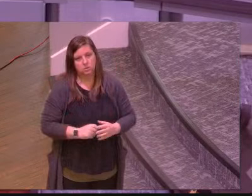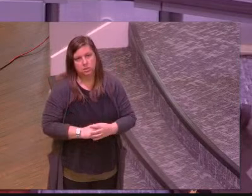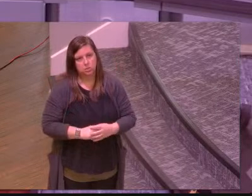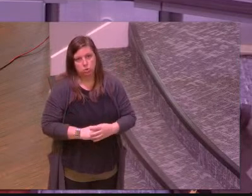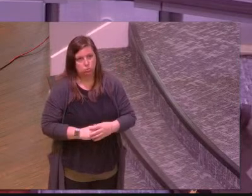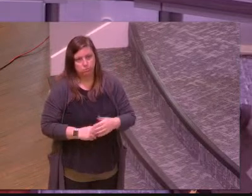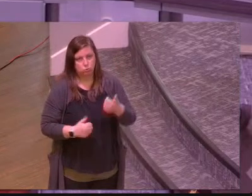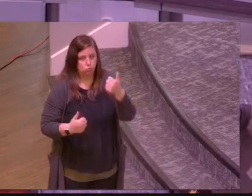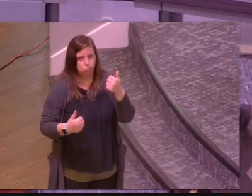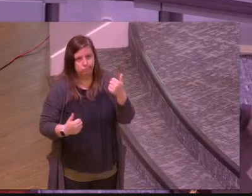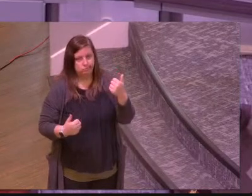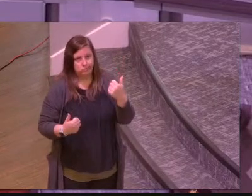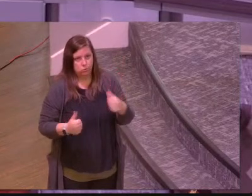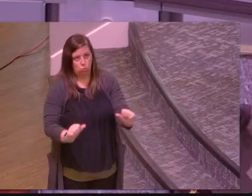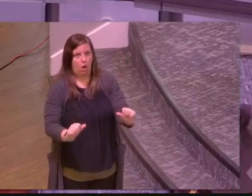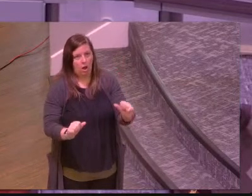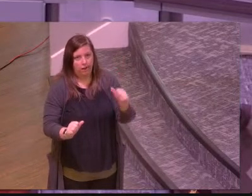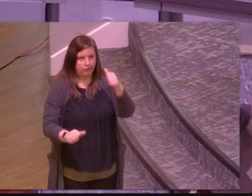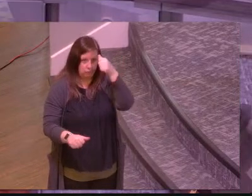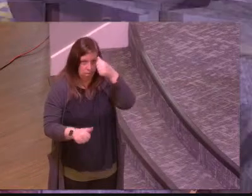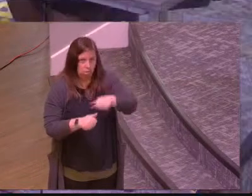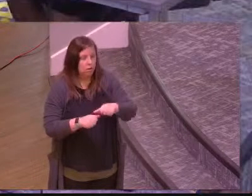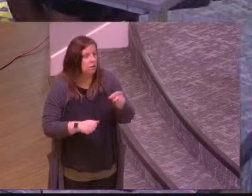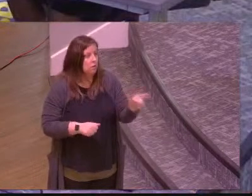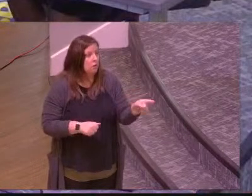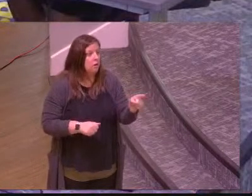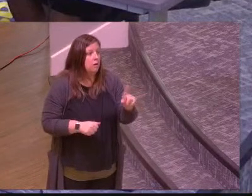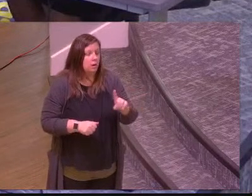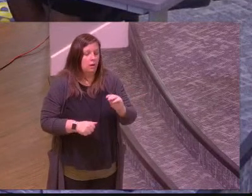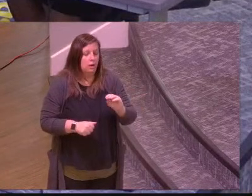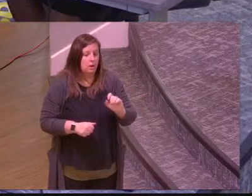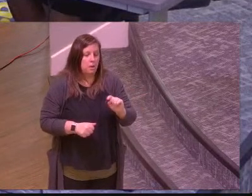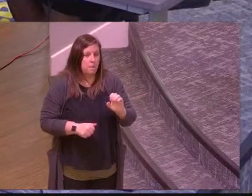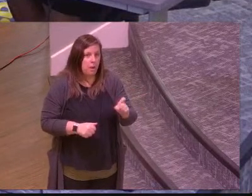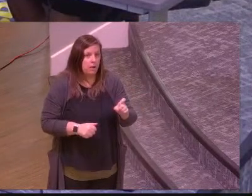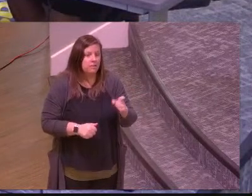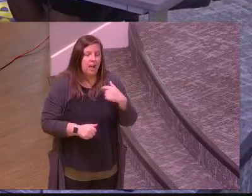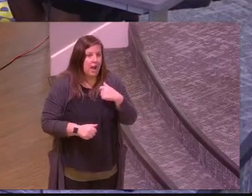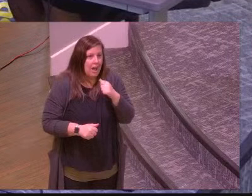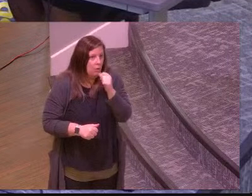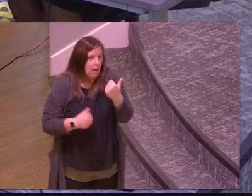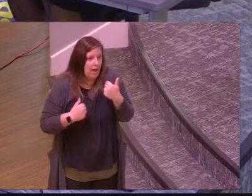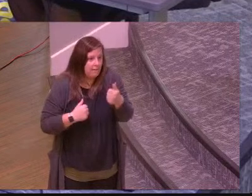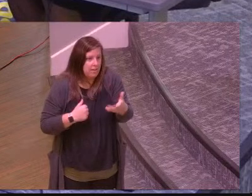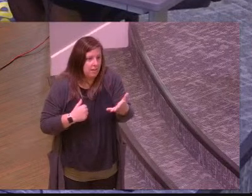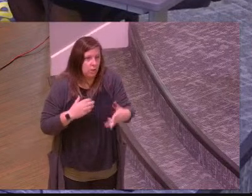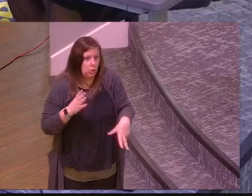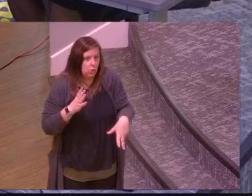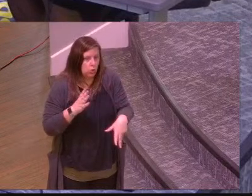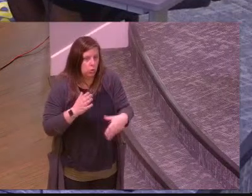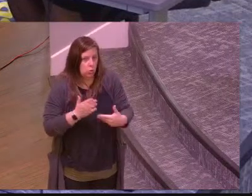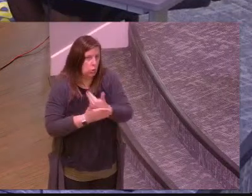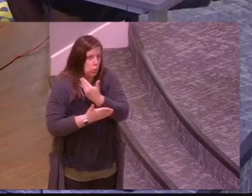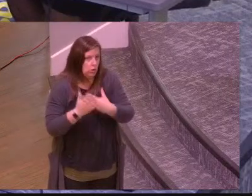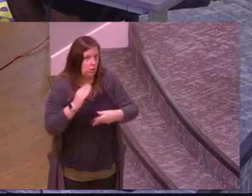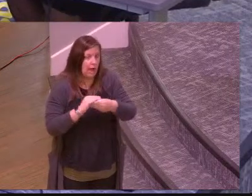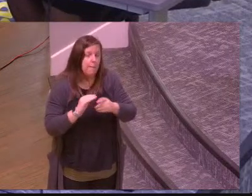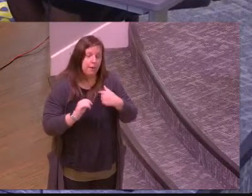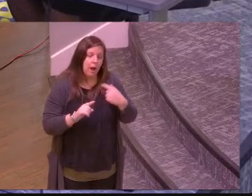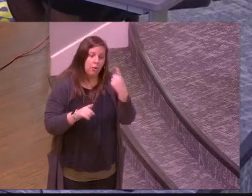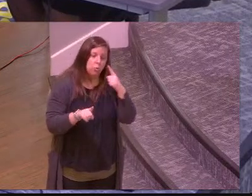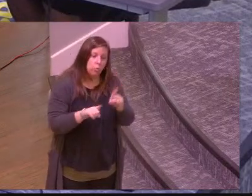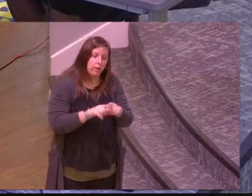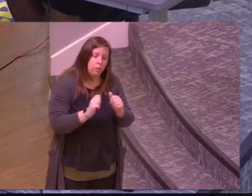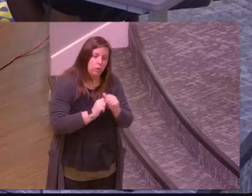I don't have anything new to add, but I do agree with Mr. Davis about in terms of the communication